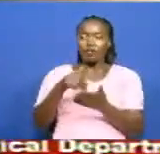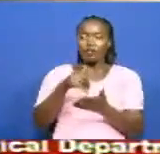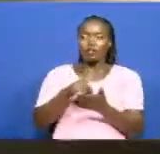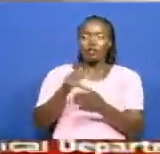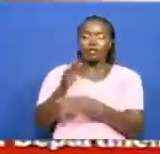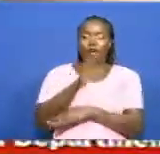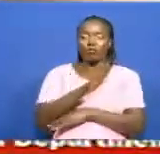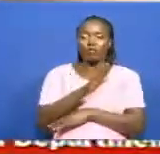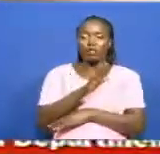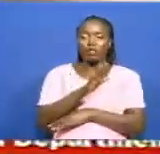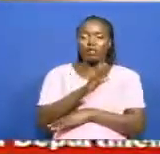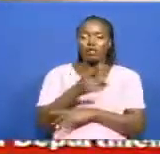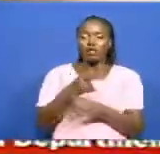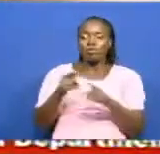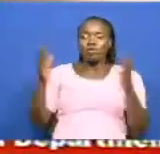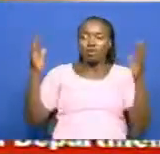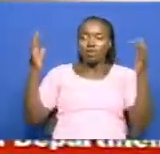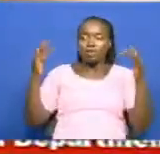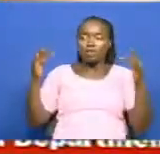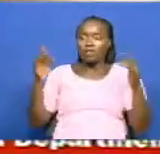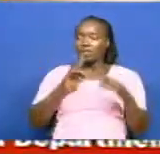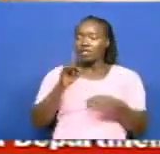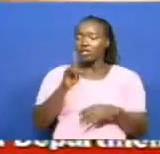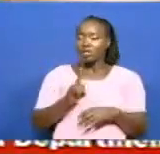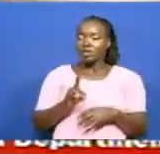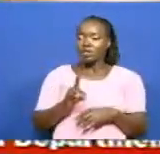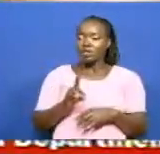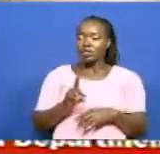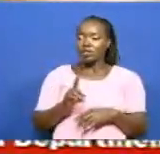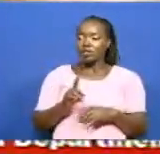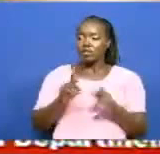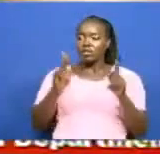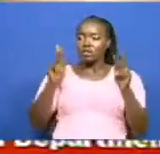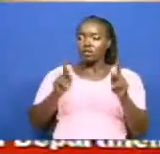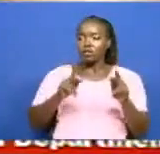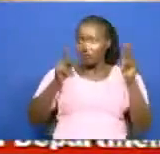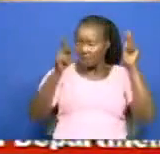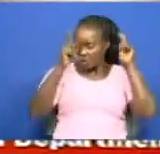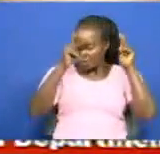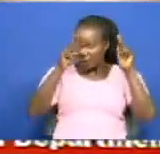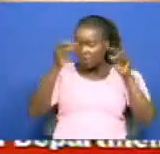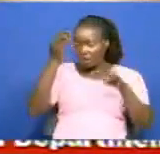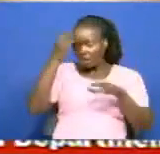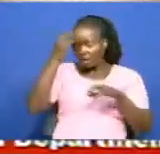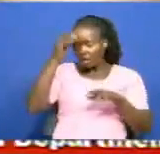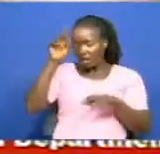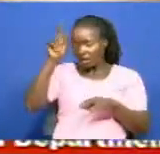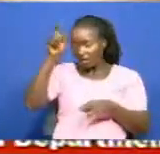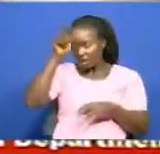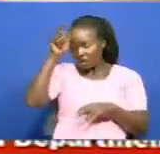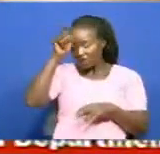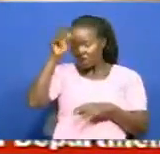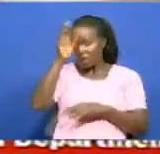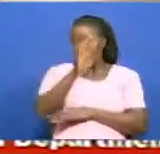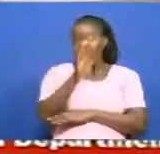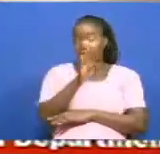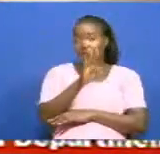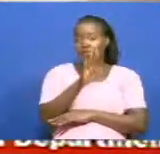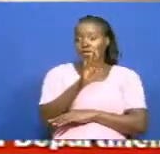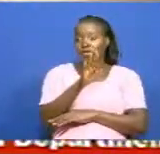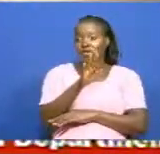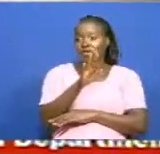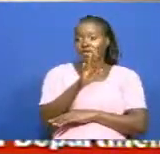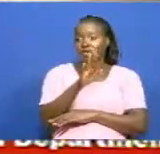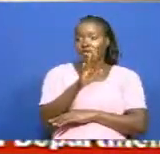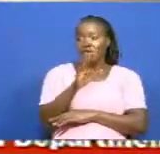afternoon, but there will be showers accompanied by thunderstorms in Kisumu, Kakamega, Kitale, Eldoret during the afternoon hours. In